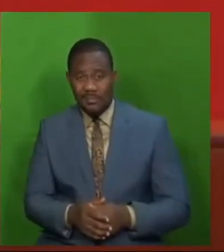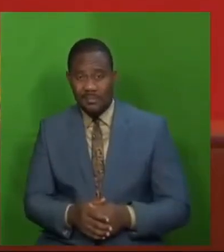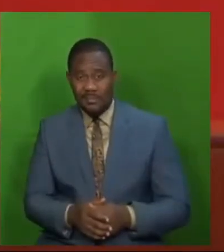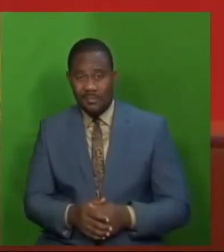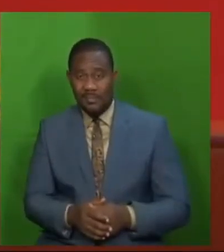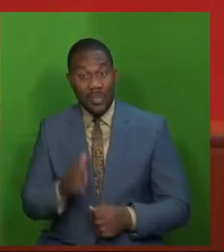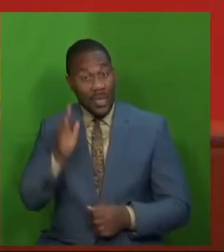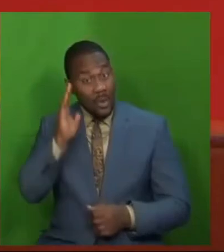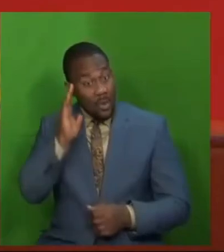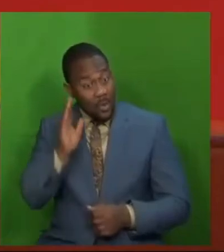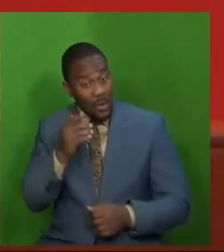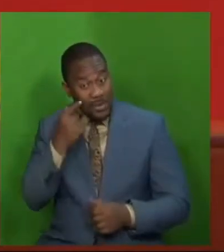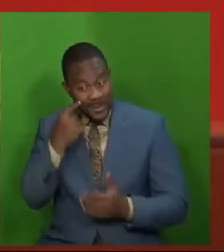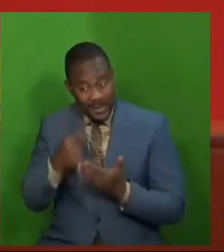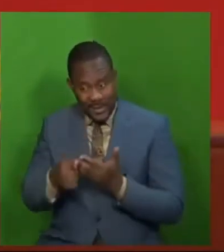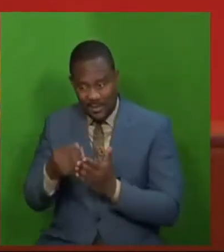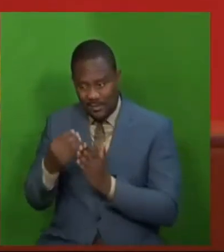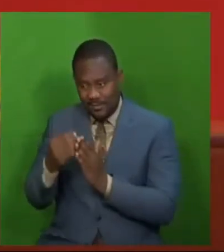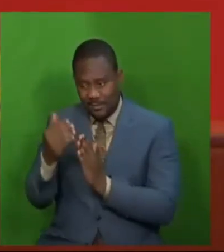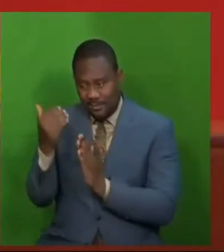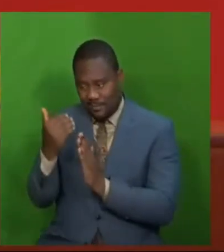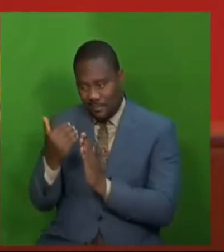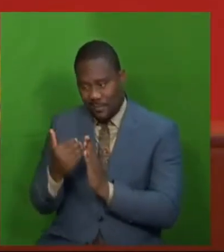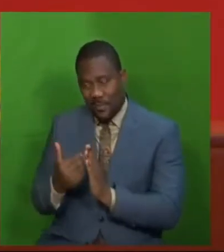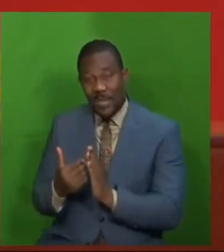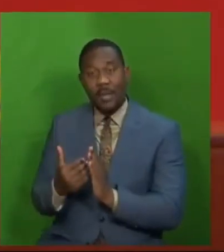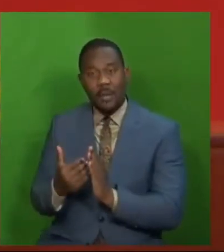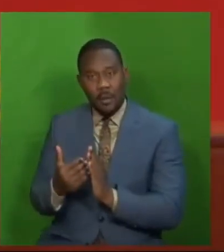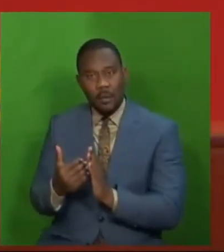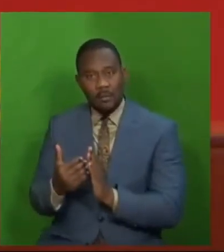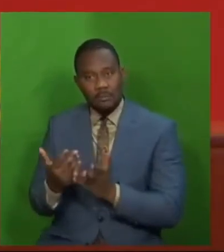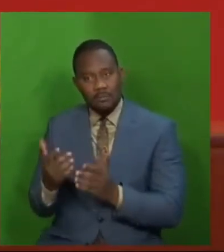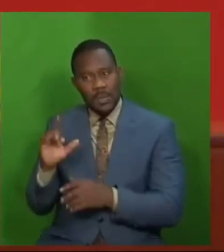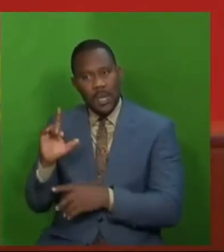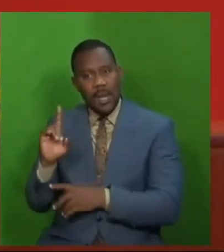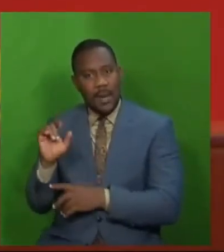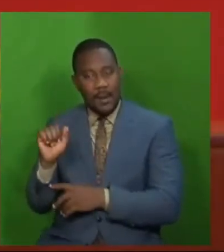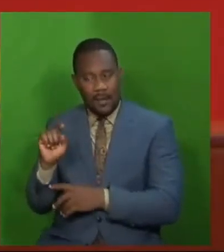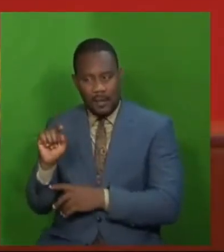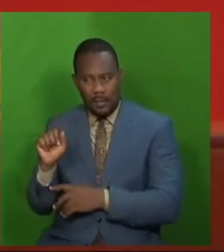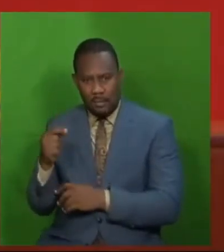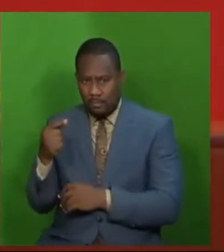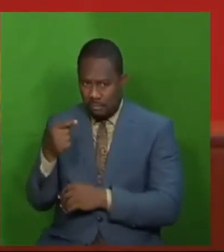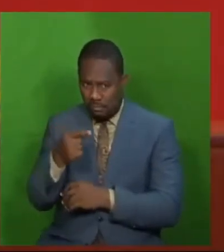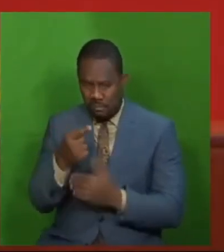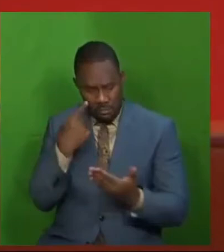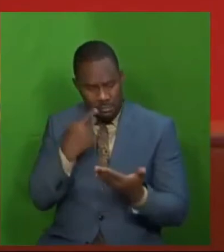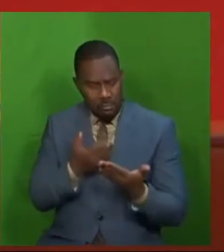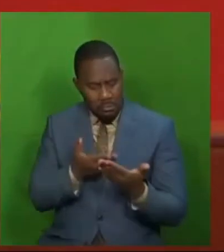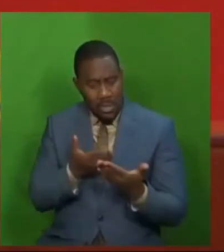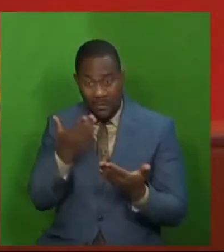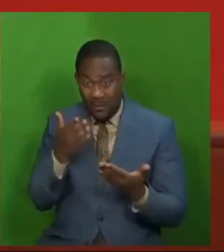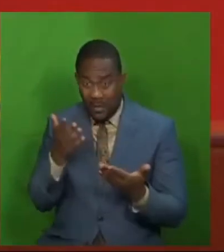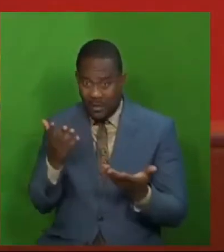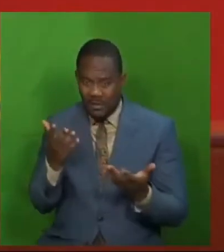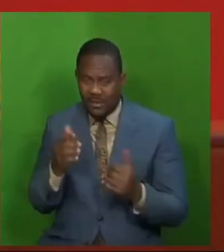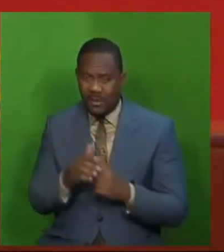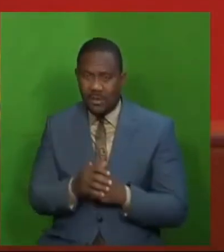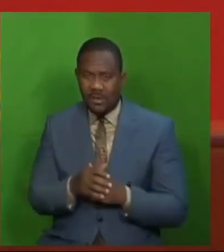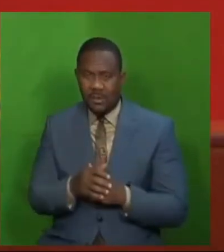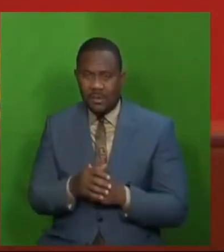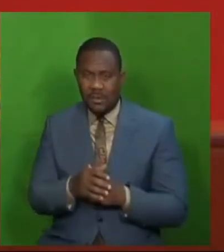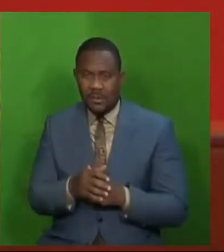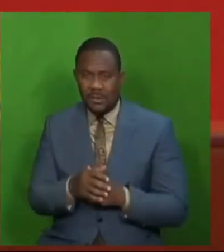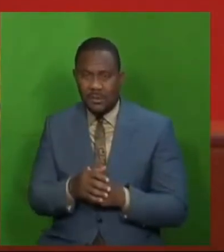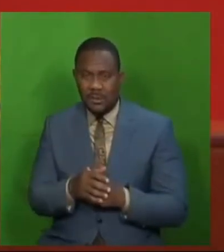at the budget figures that you are referring to, the data, and then she will also make her submission. It's not a matter that I can refer